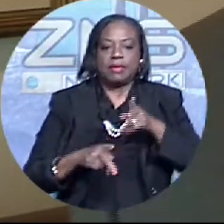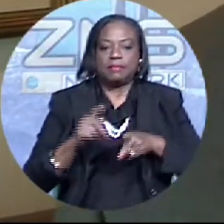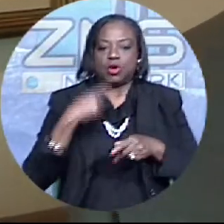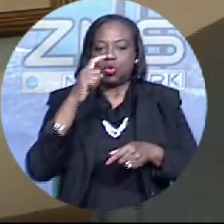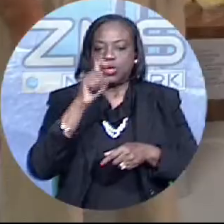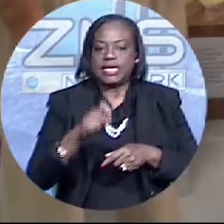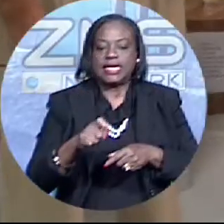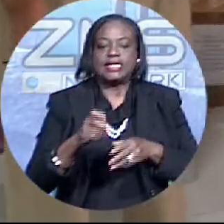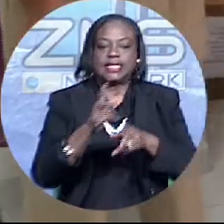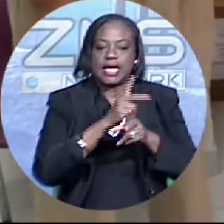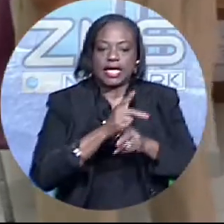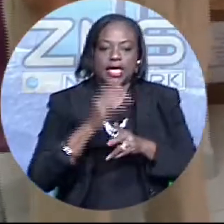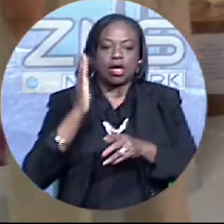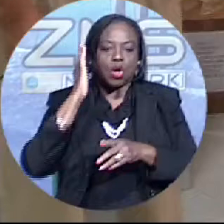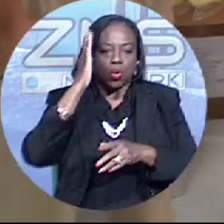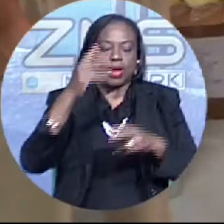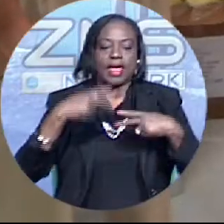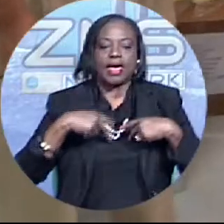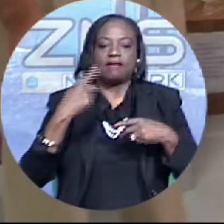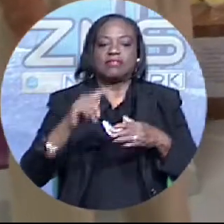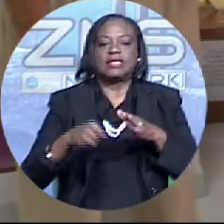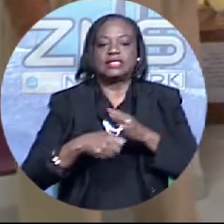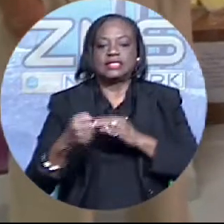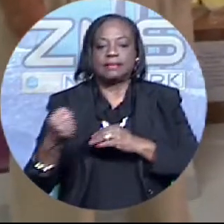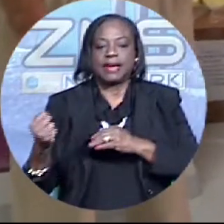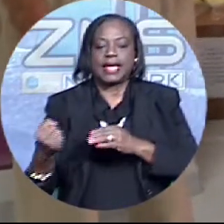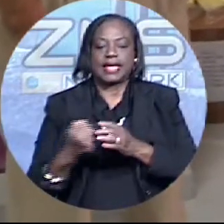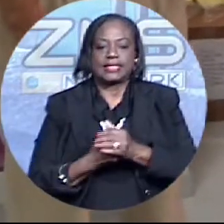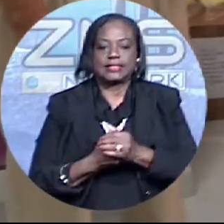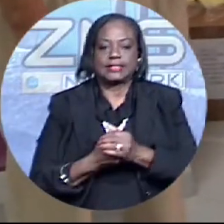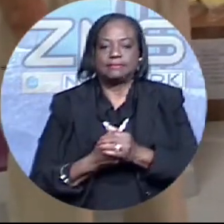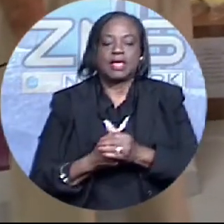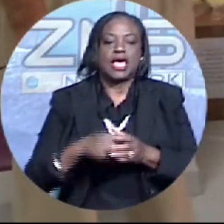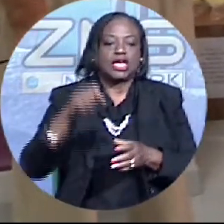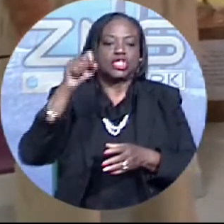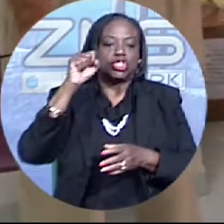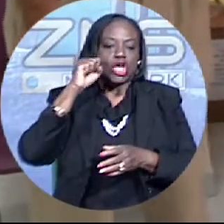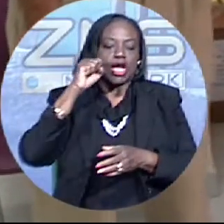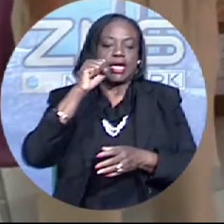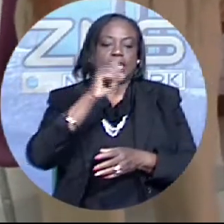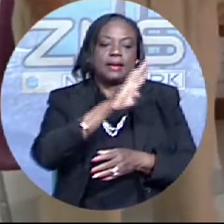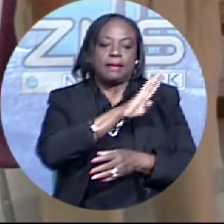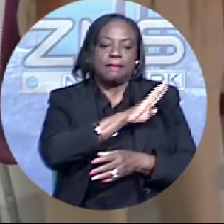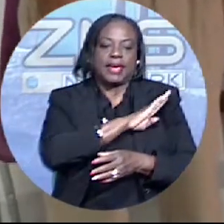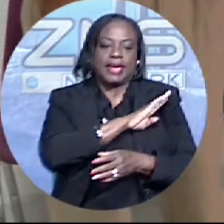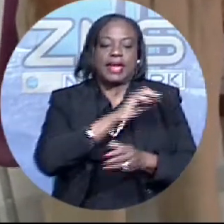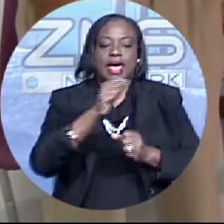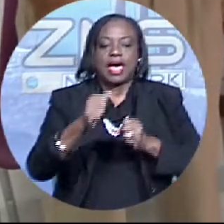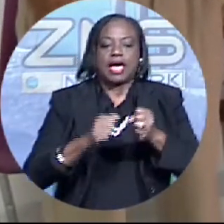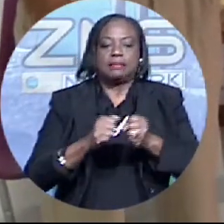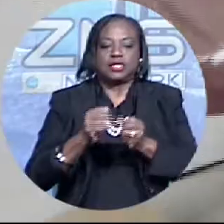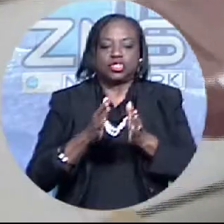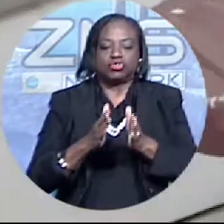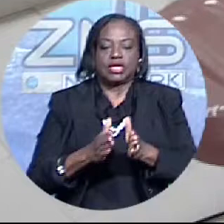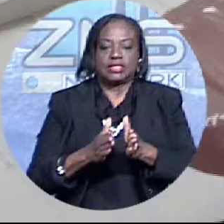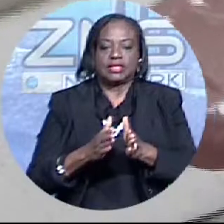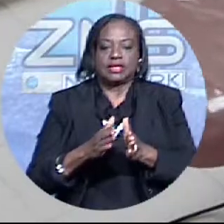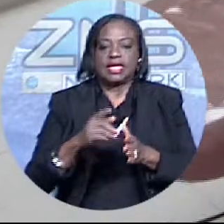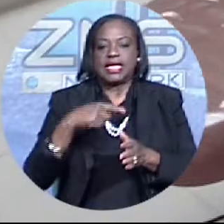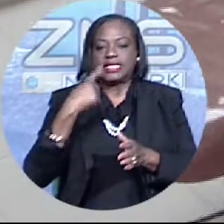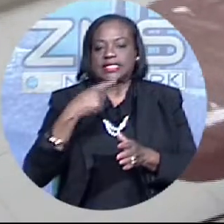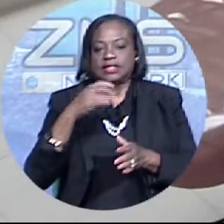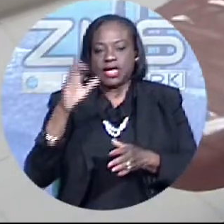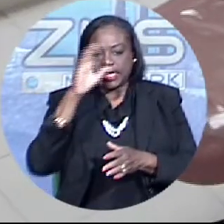those supplies. Administrator for the Department of Public Health Services, Charlene Bain, says the trip is allowing officials to examine